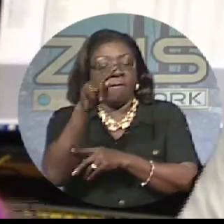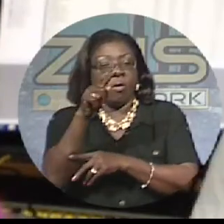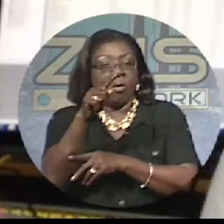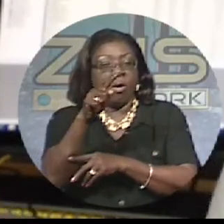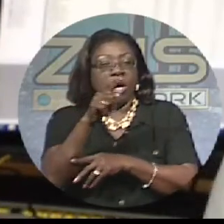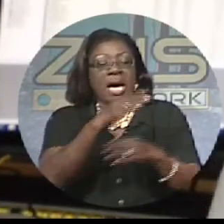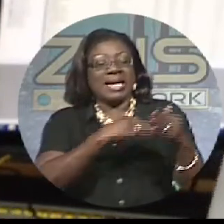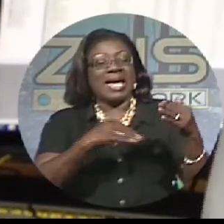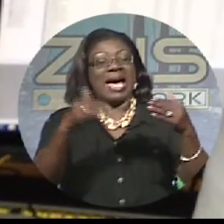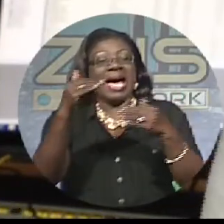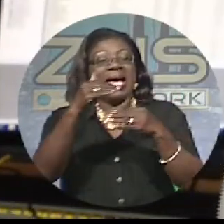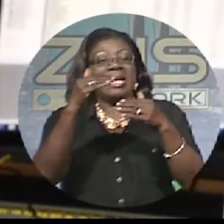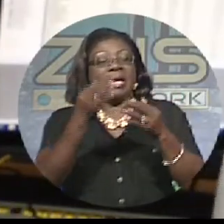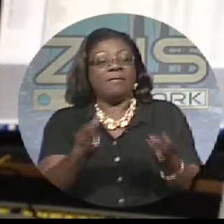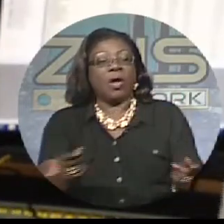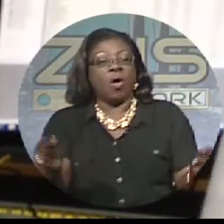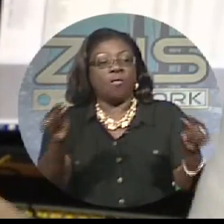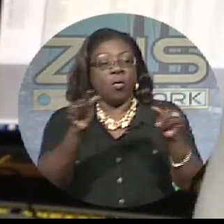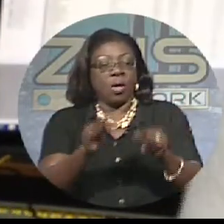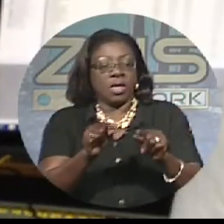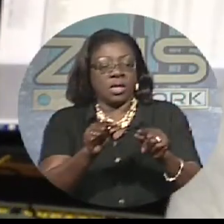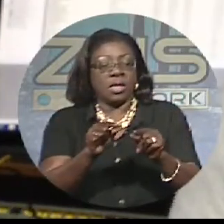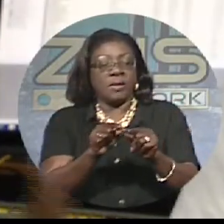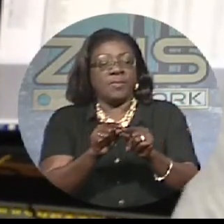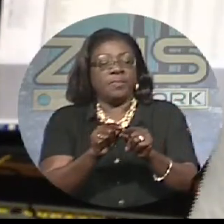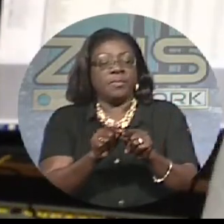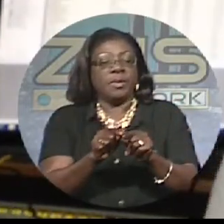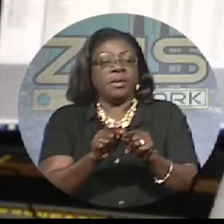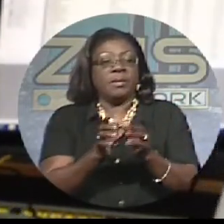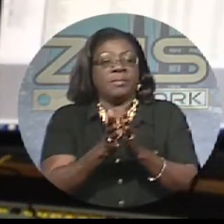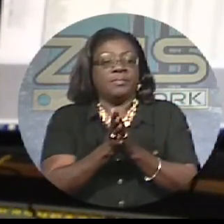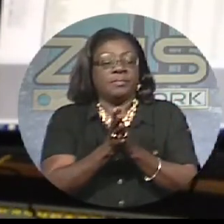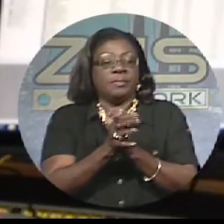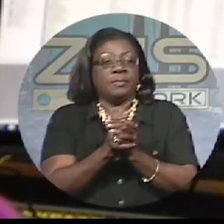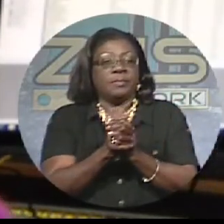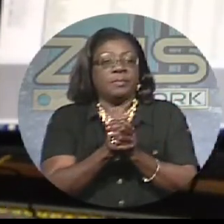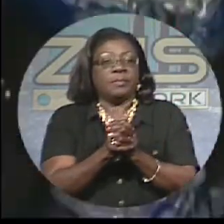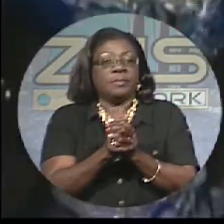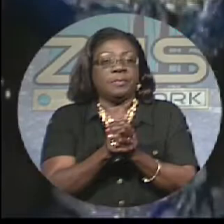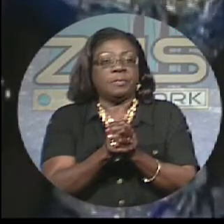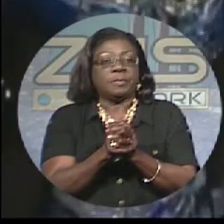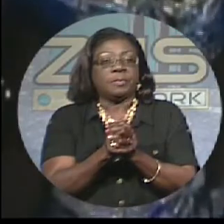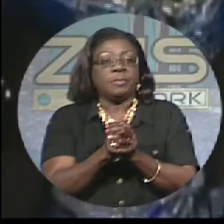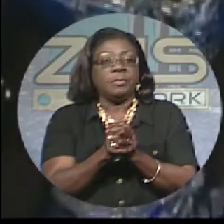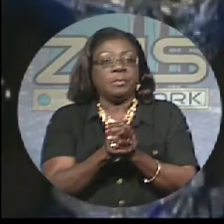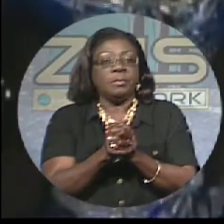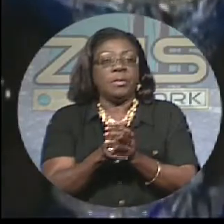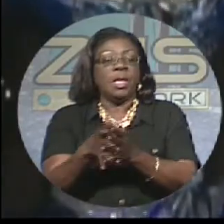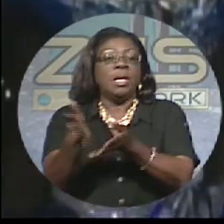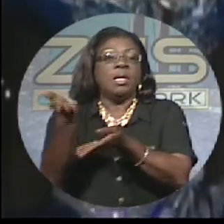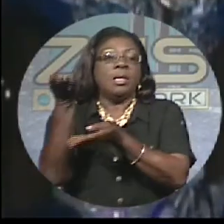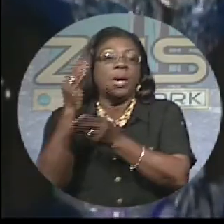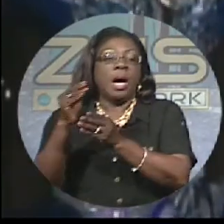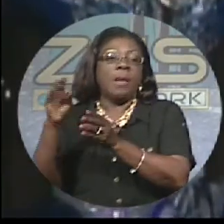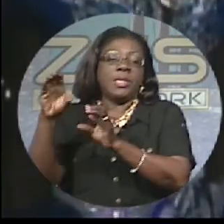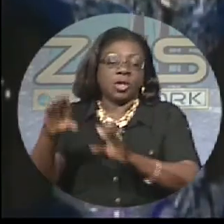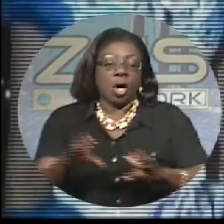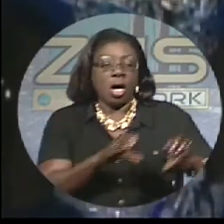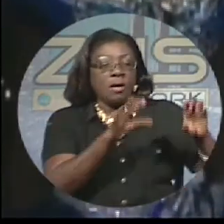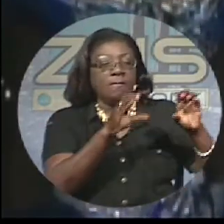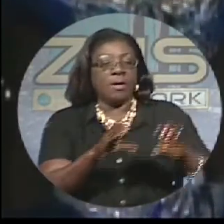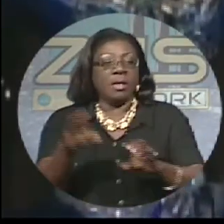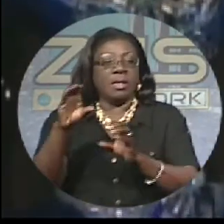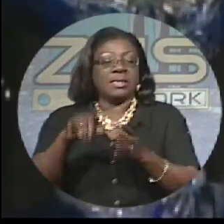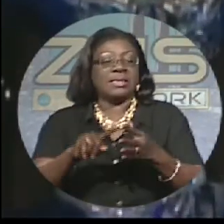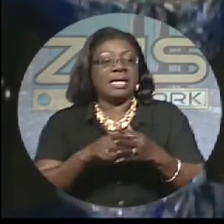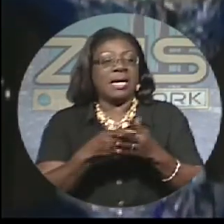a high level of quality and not just to say you are simply doing something for them. The Bahamas Carnival was launched in the capital